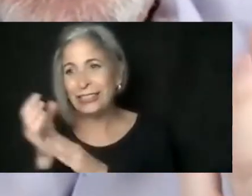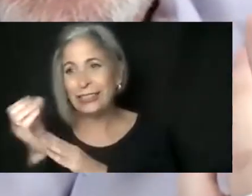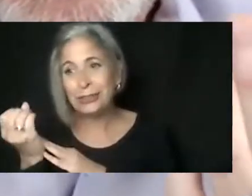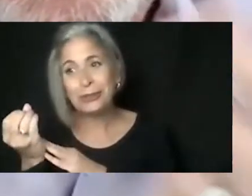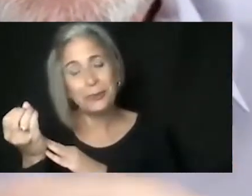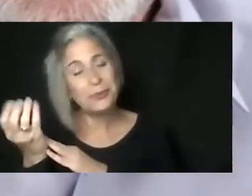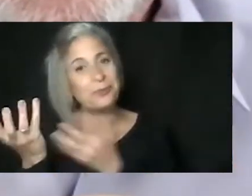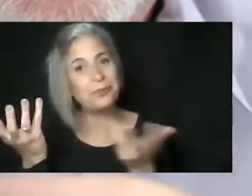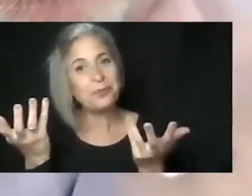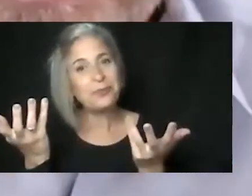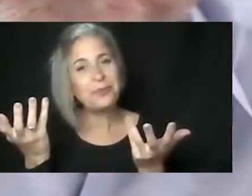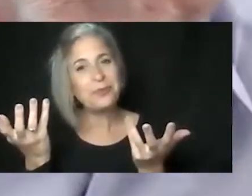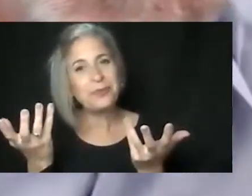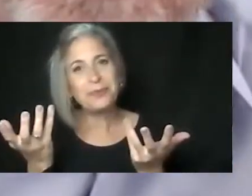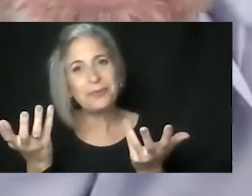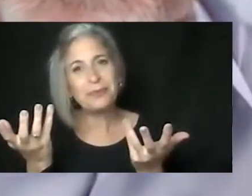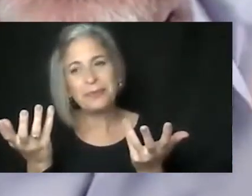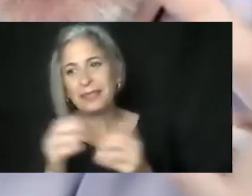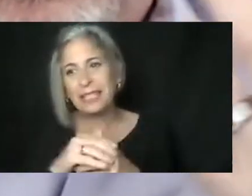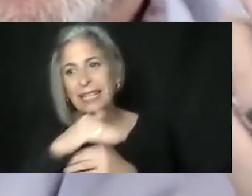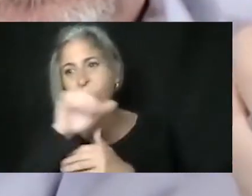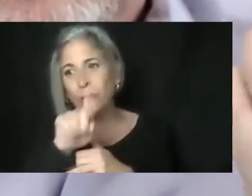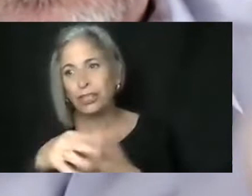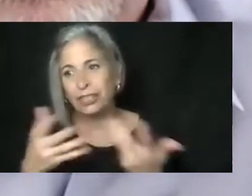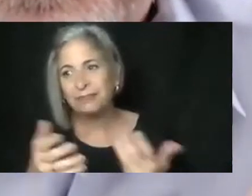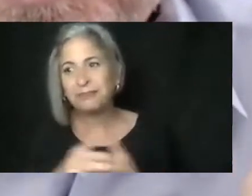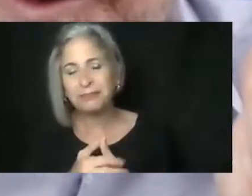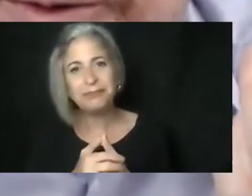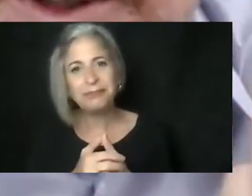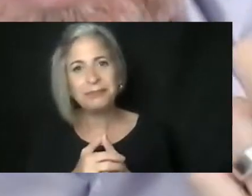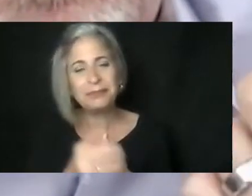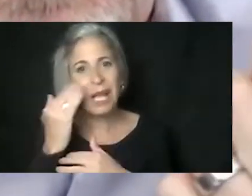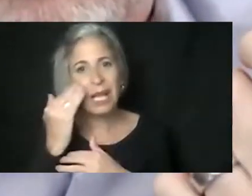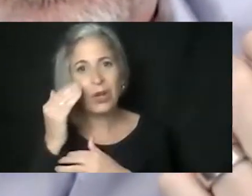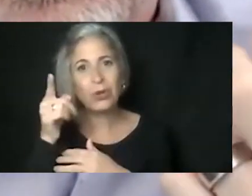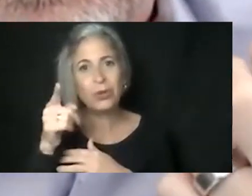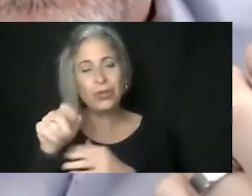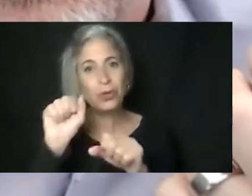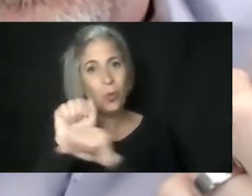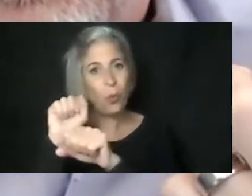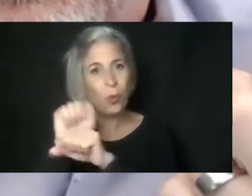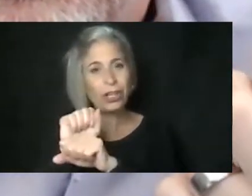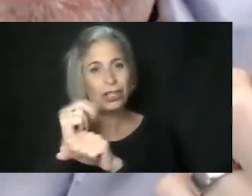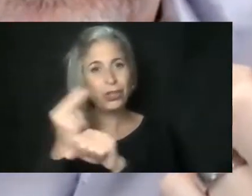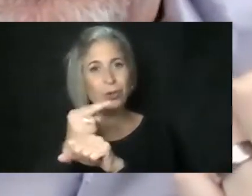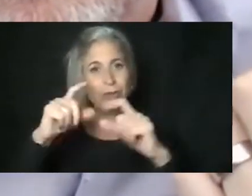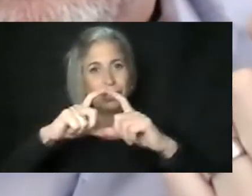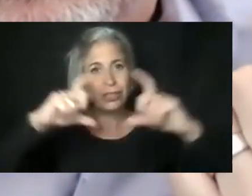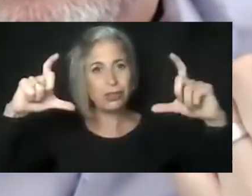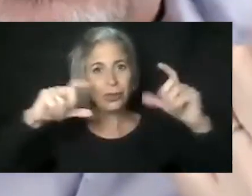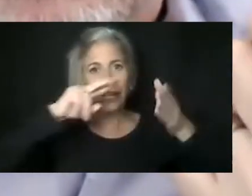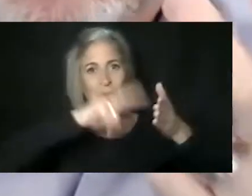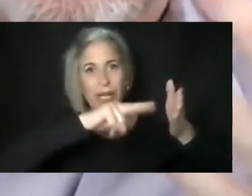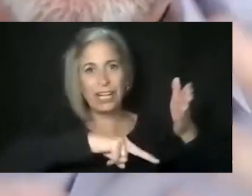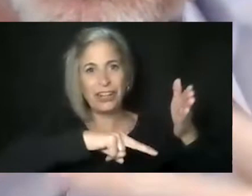So the next question I want to ask you is, like, I know you and your line of work, you use a screen reader a lot. I didn't know